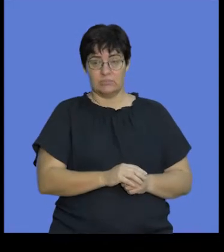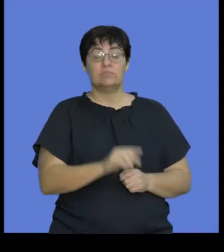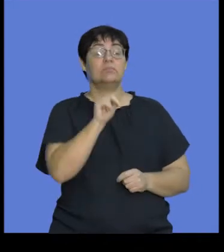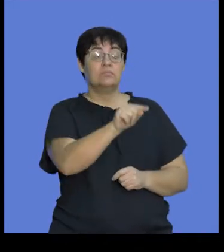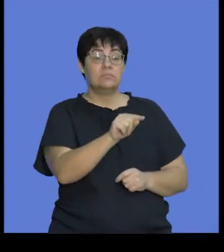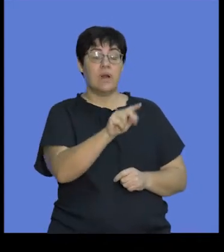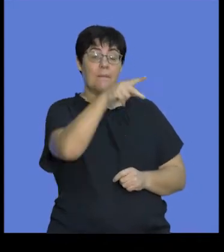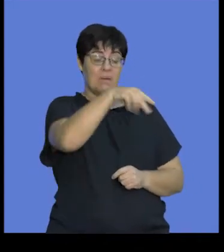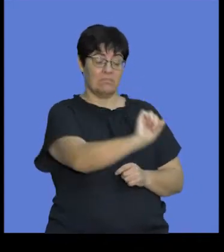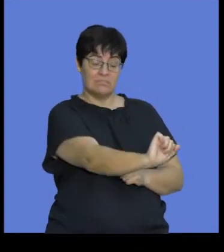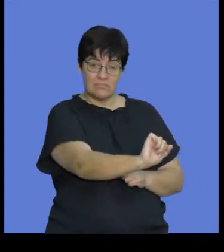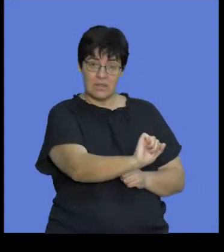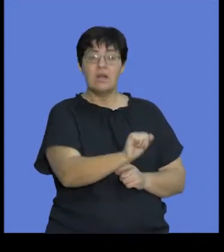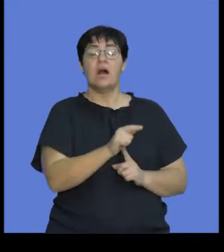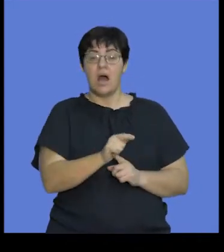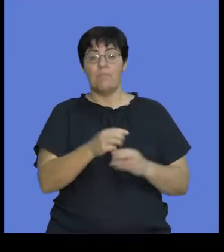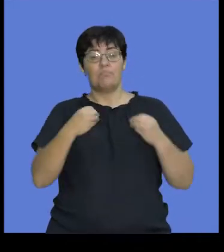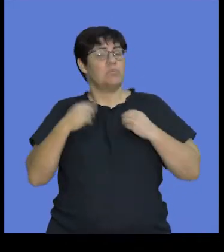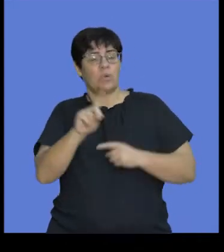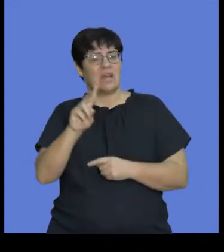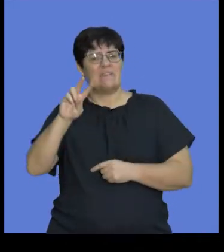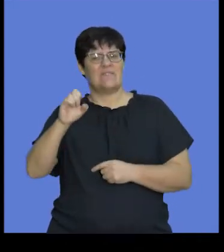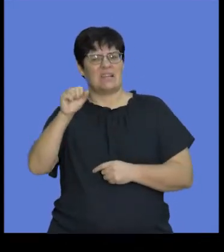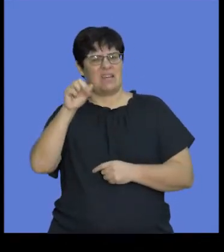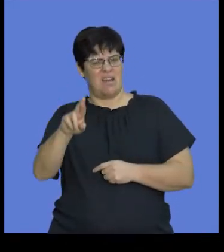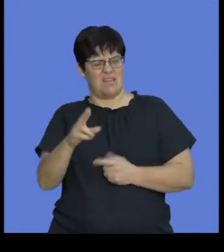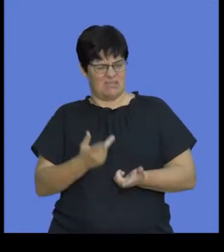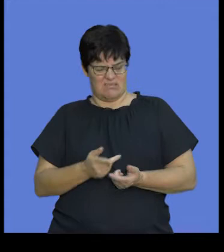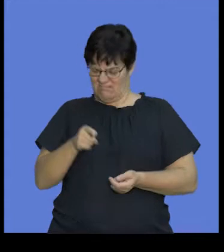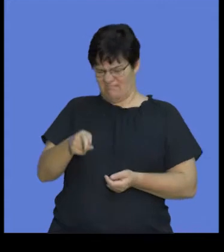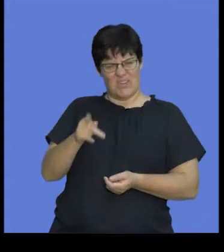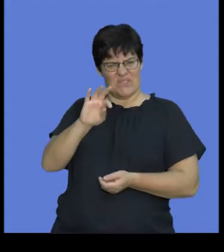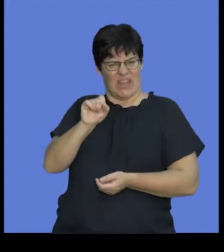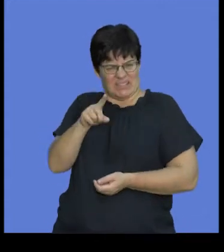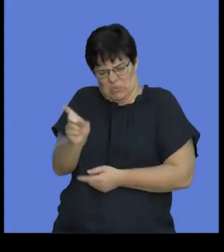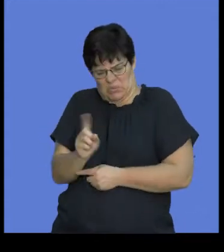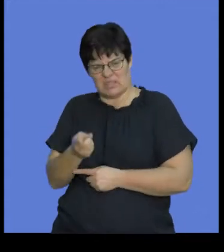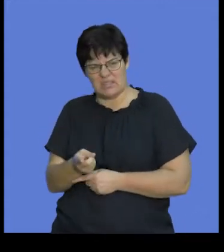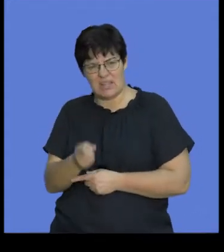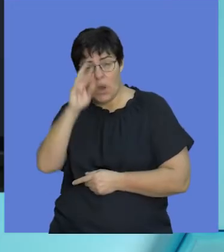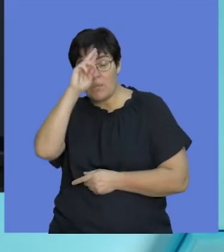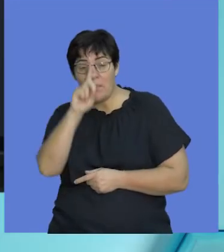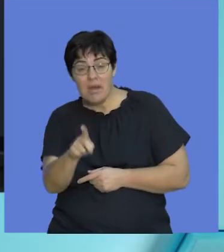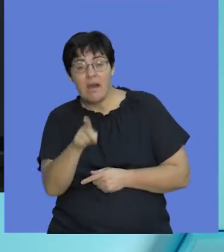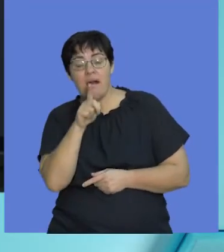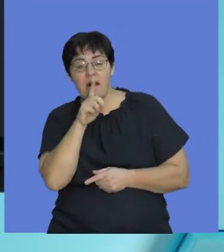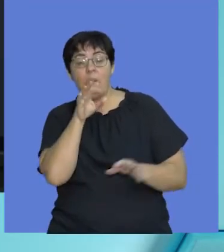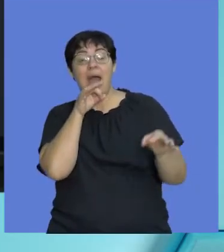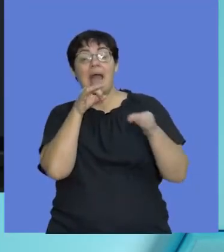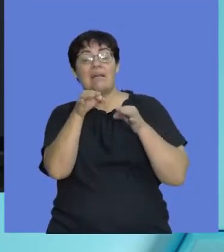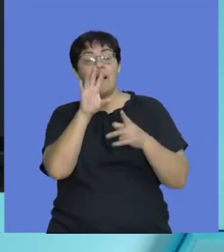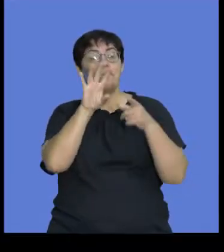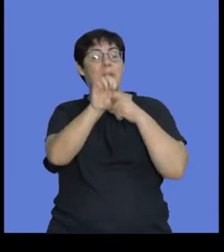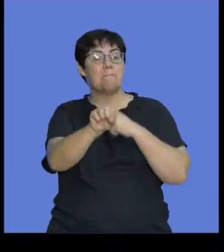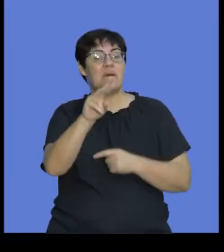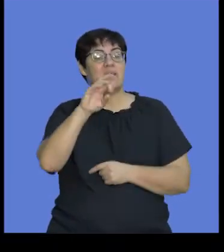Properties, number one, it's a vector. What does that mean? So we have to remember that when we define a